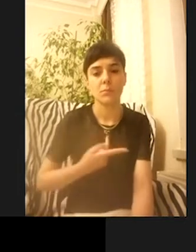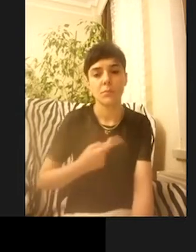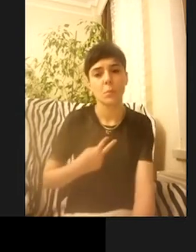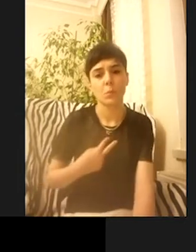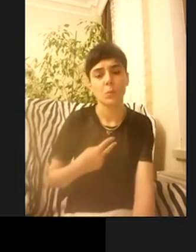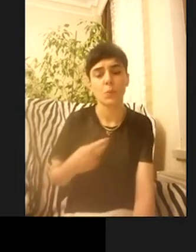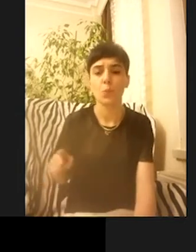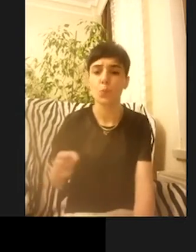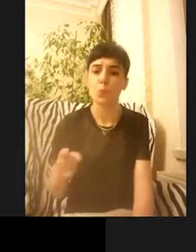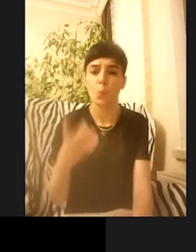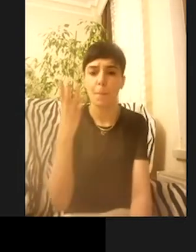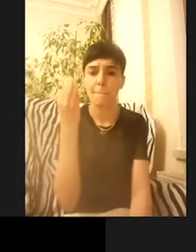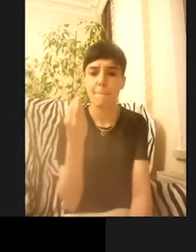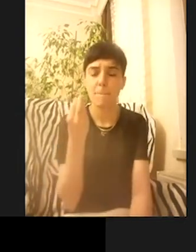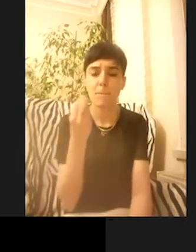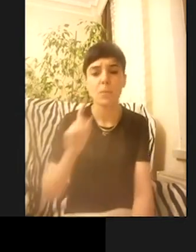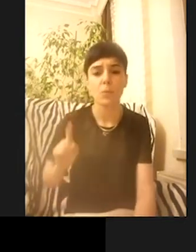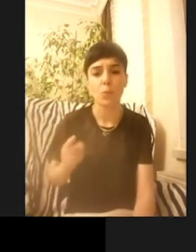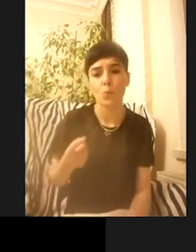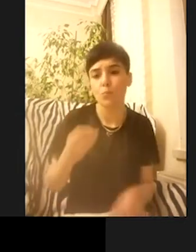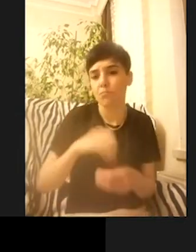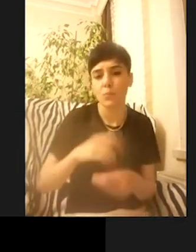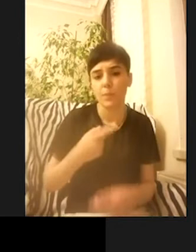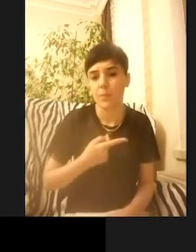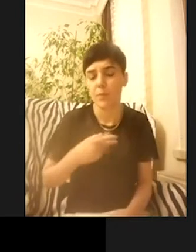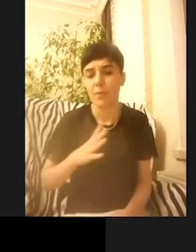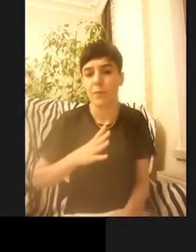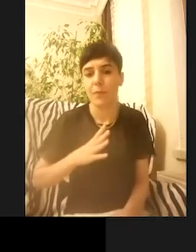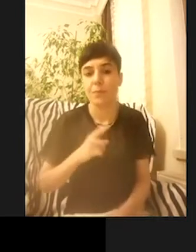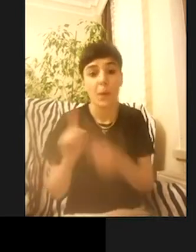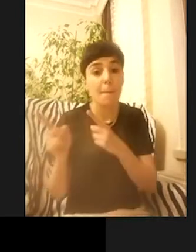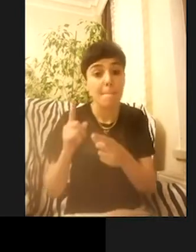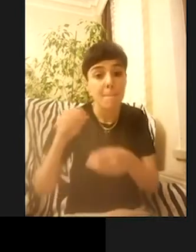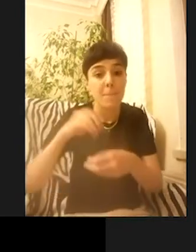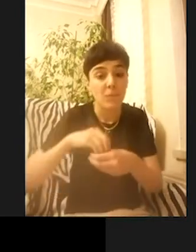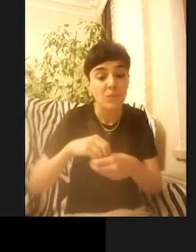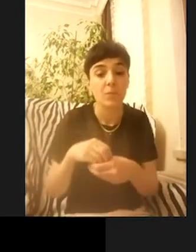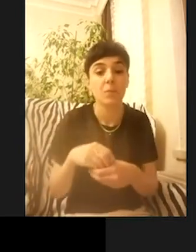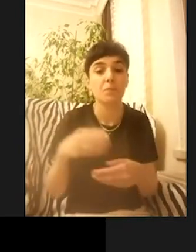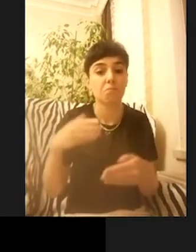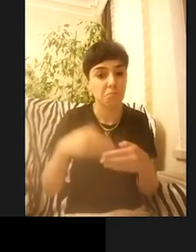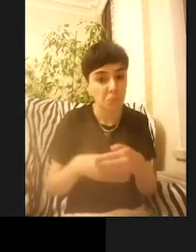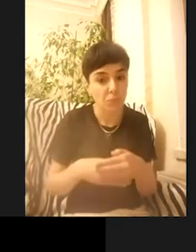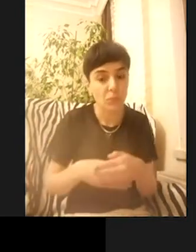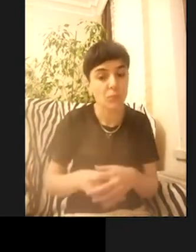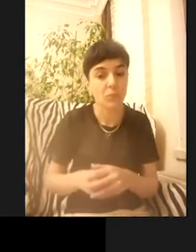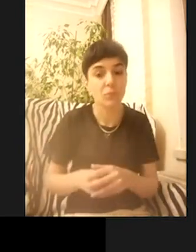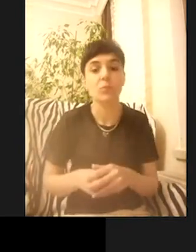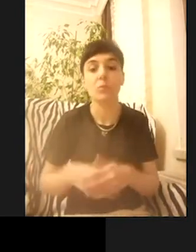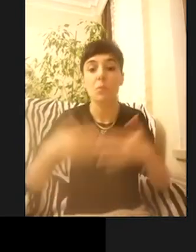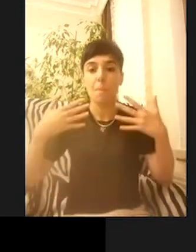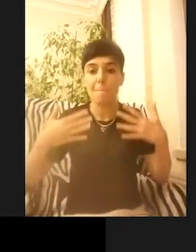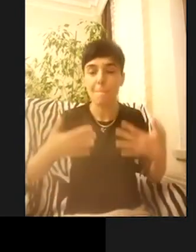transness in Kurdishness. So there's this kind of embodied knowledge that are acquired through the ways in which